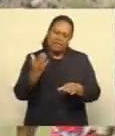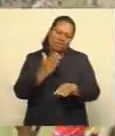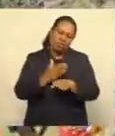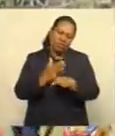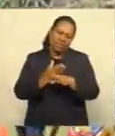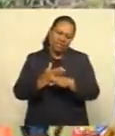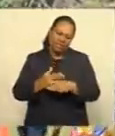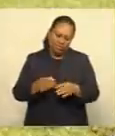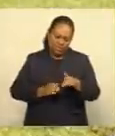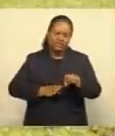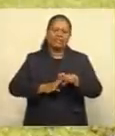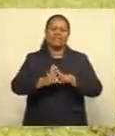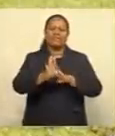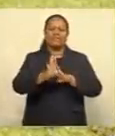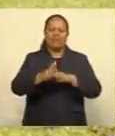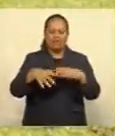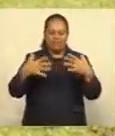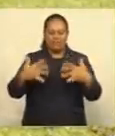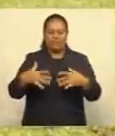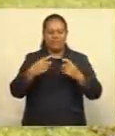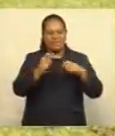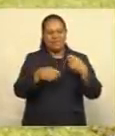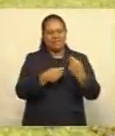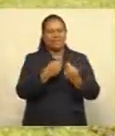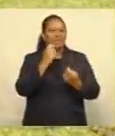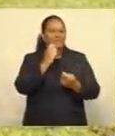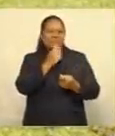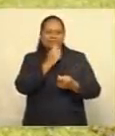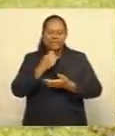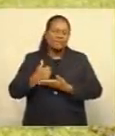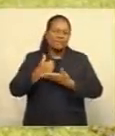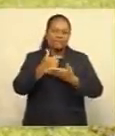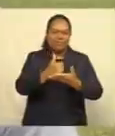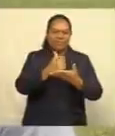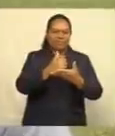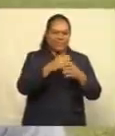rugby on the island, will be assisting the Thakonrove provincial side.